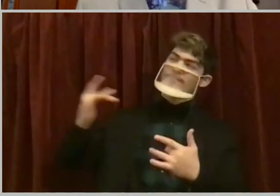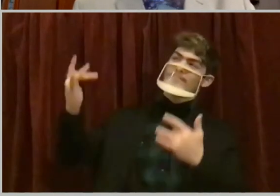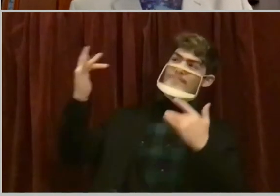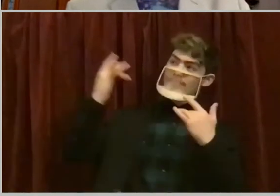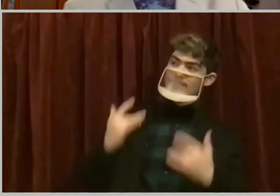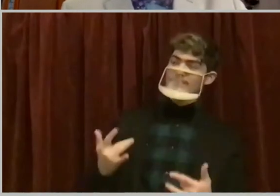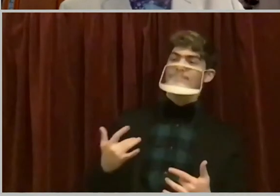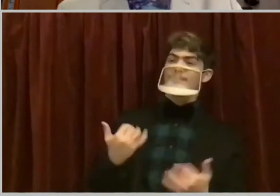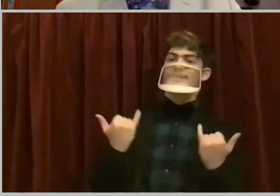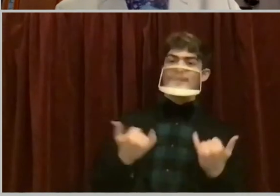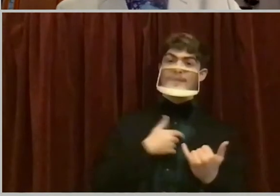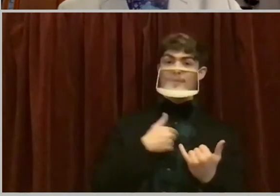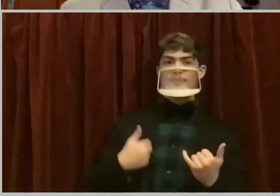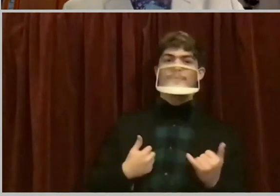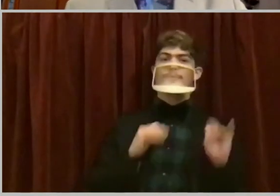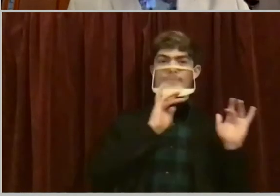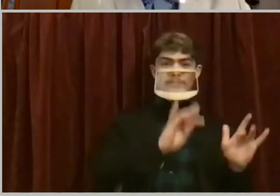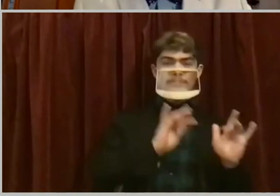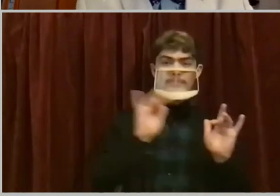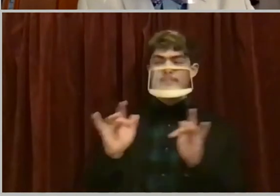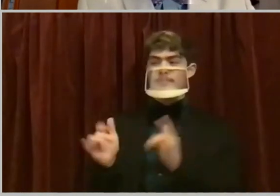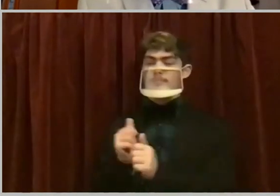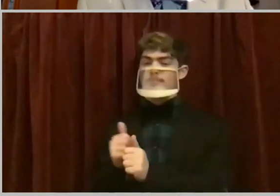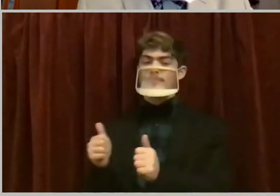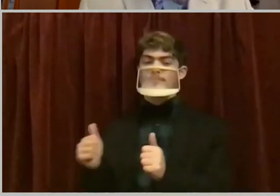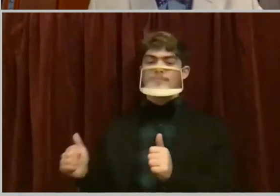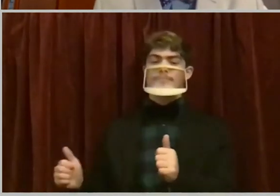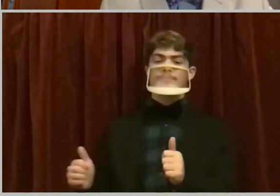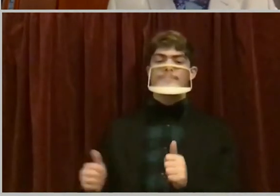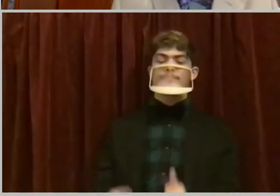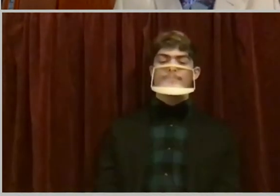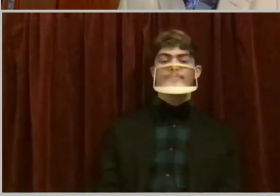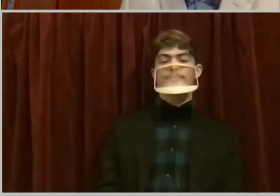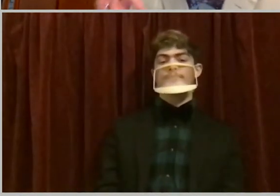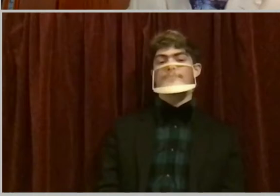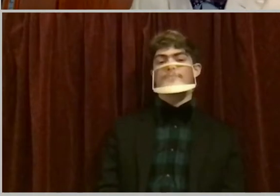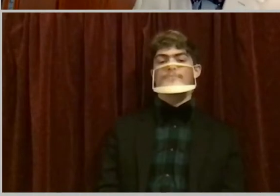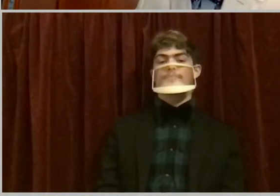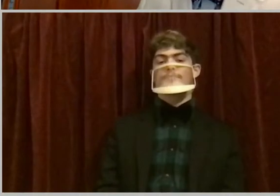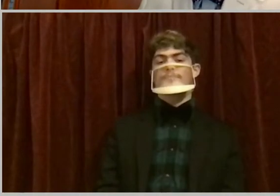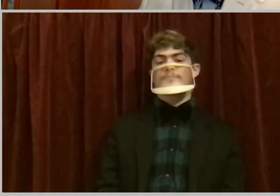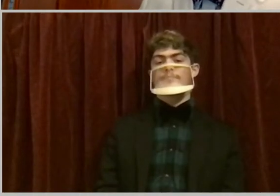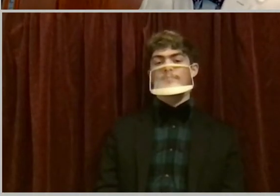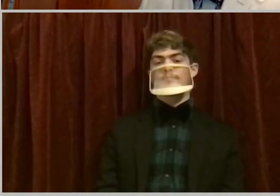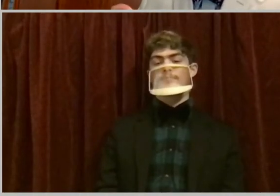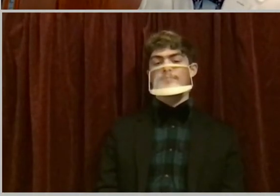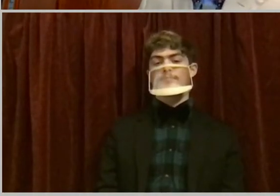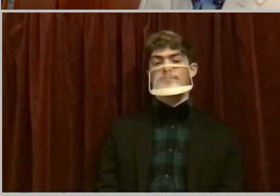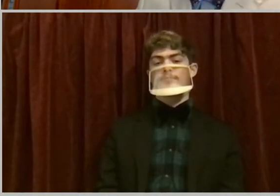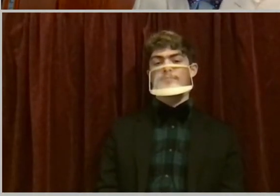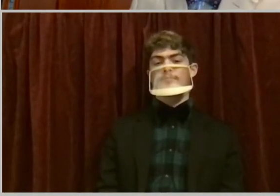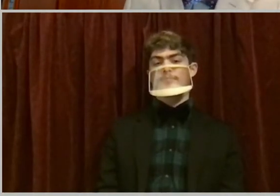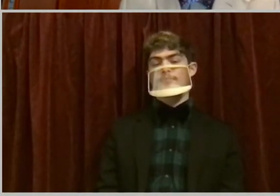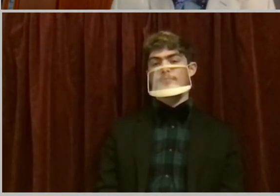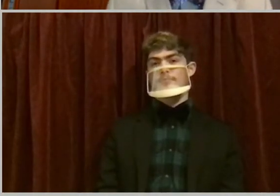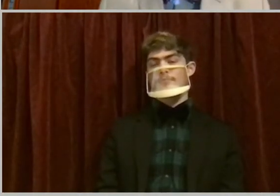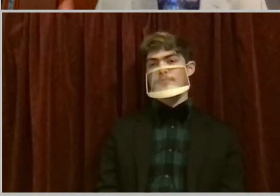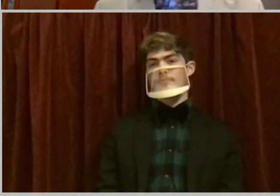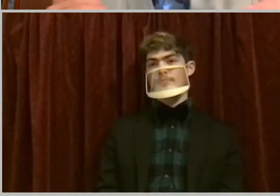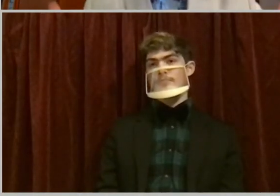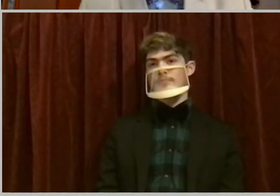with one another. That transformation is the sign of the Spirit in